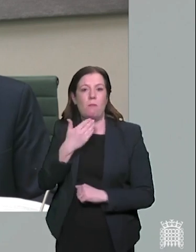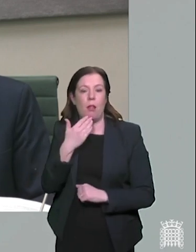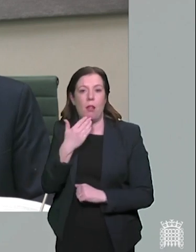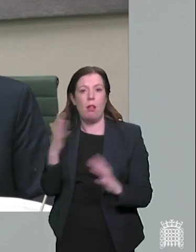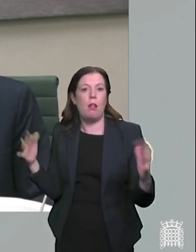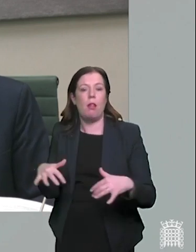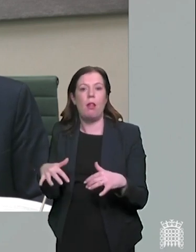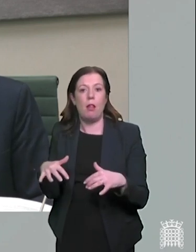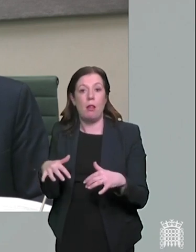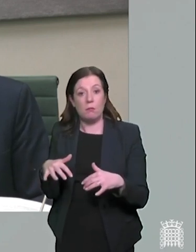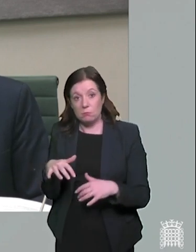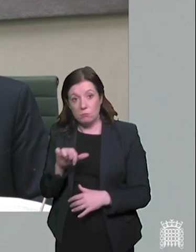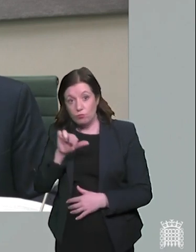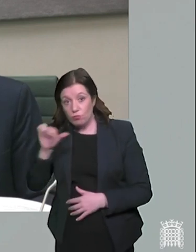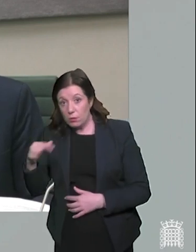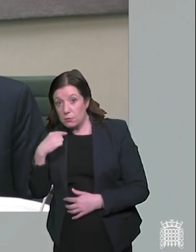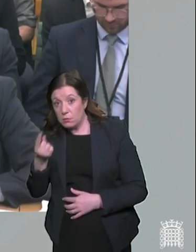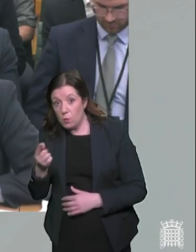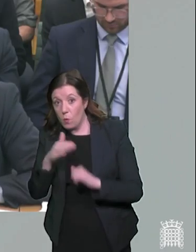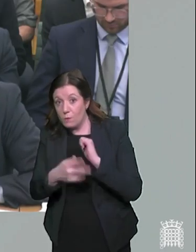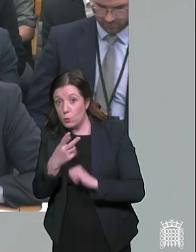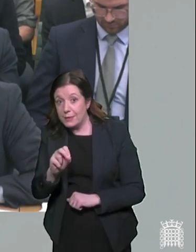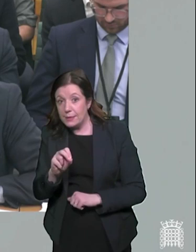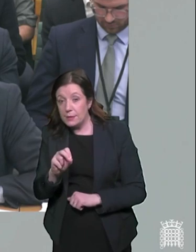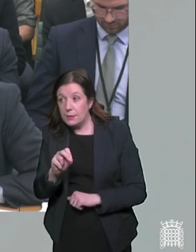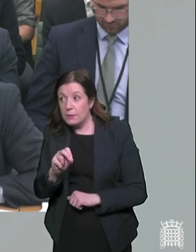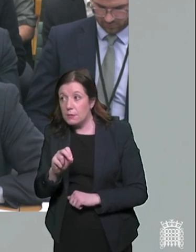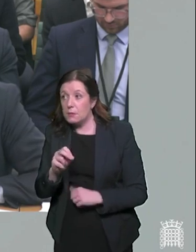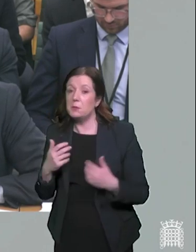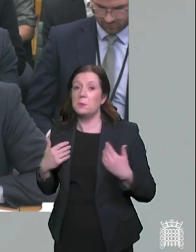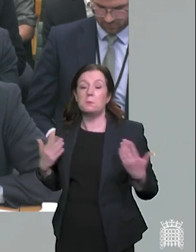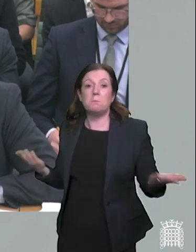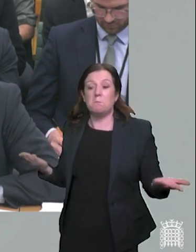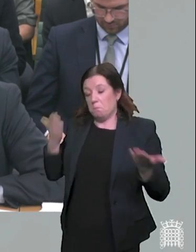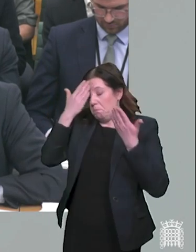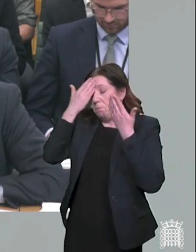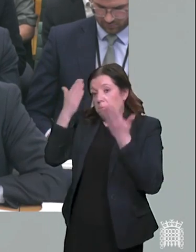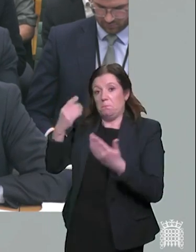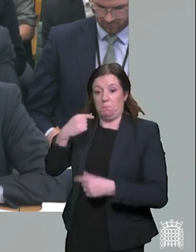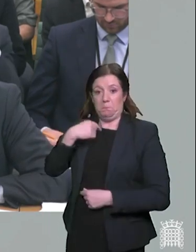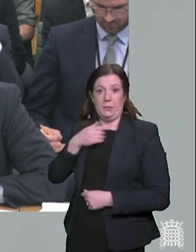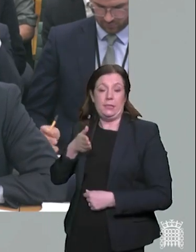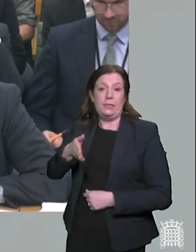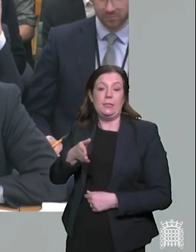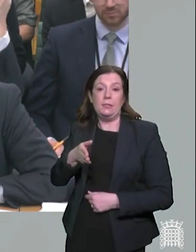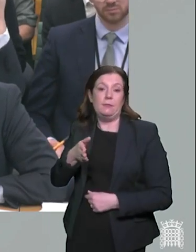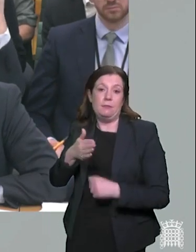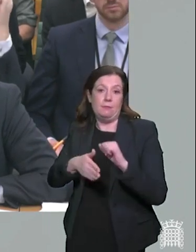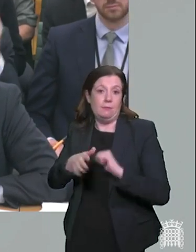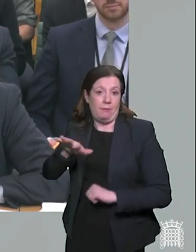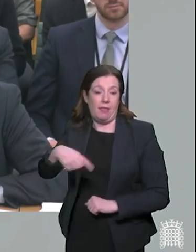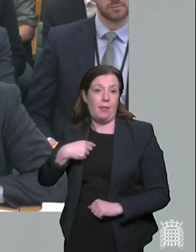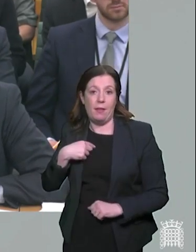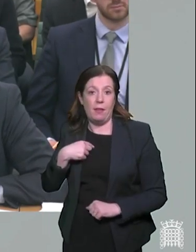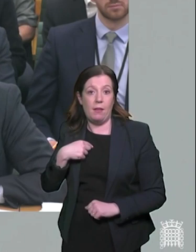And do you accept that? I don't know. I wasn't at that event, and it wasn't an event that